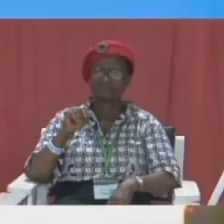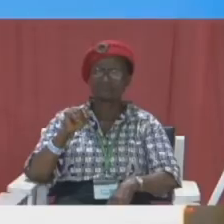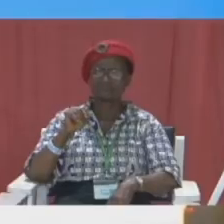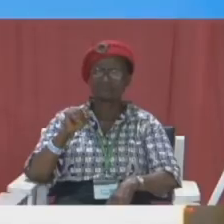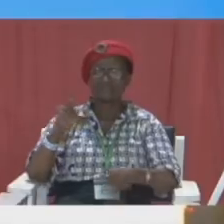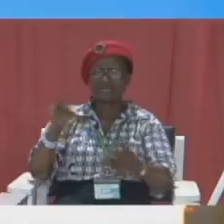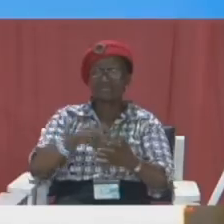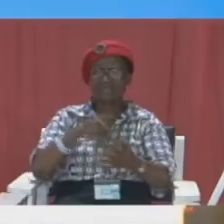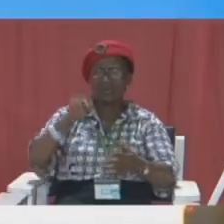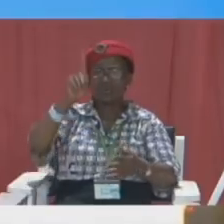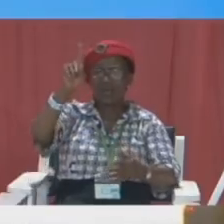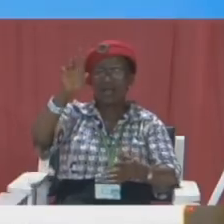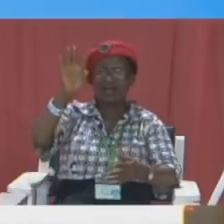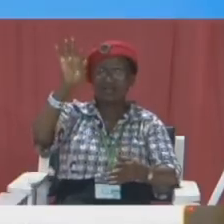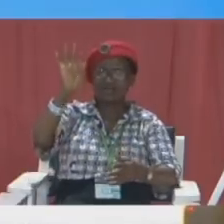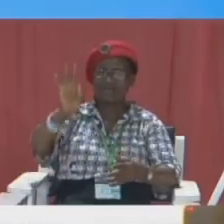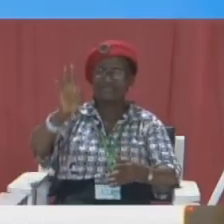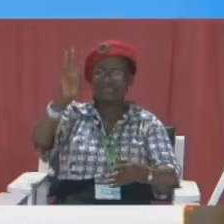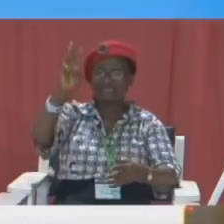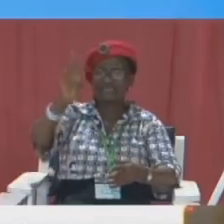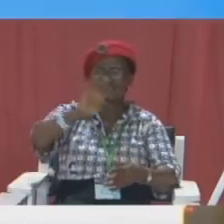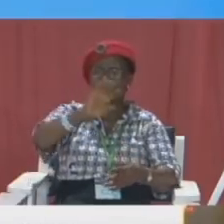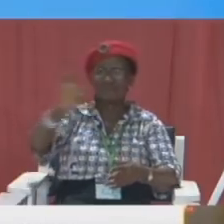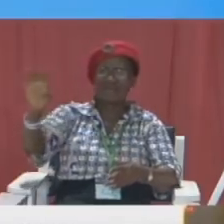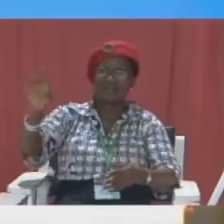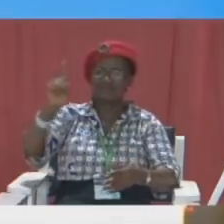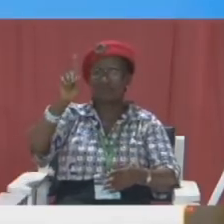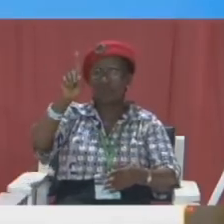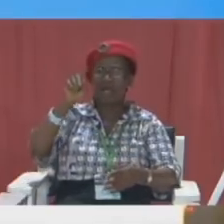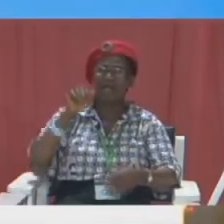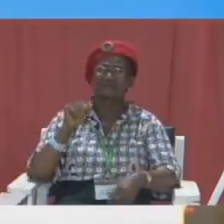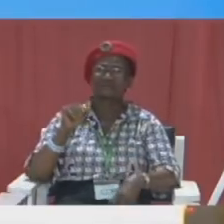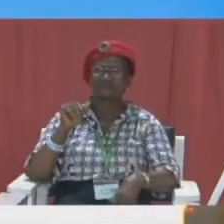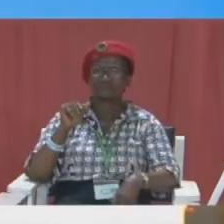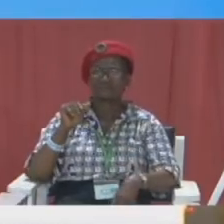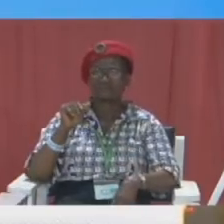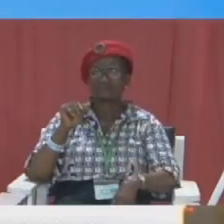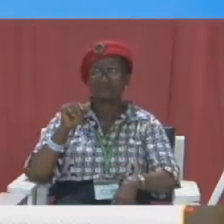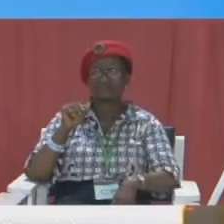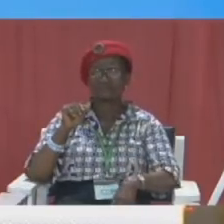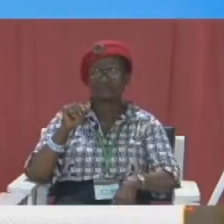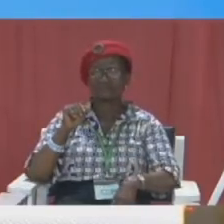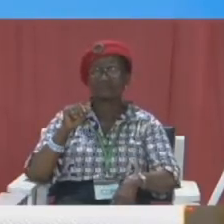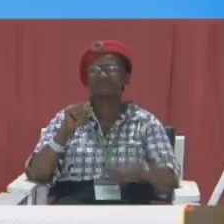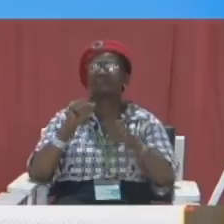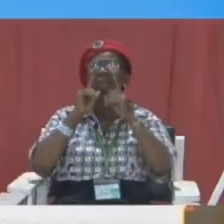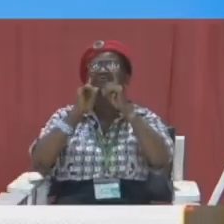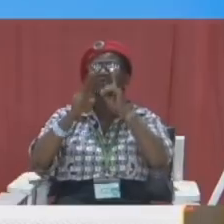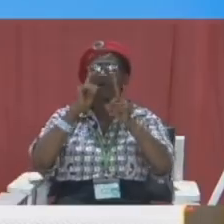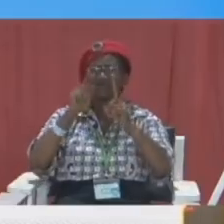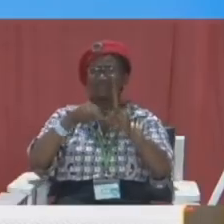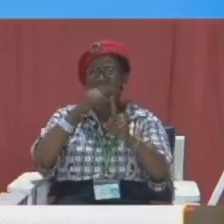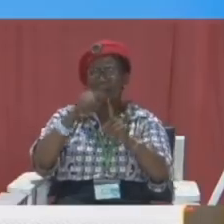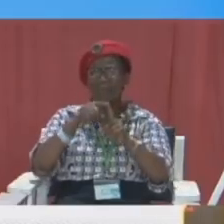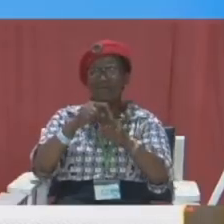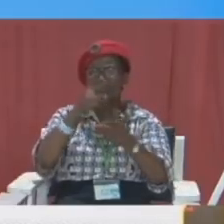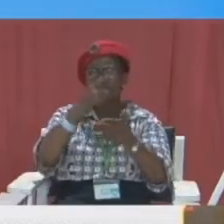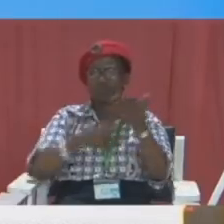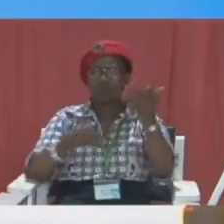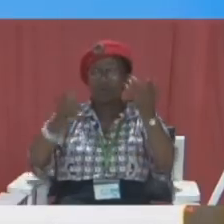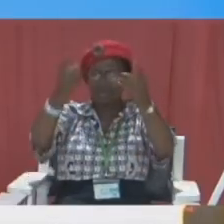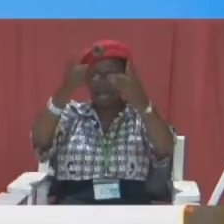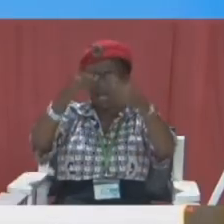Psalm 126 verse 1. Talks talks about what happens when God turned